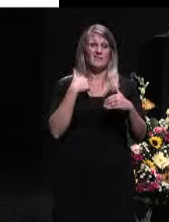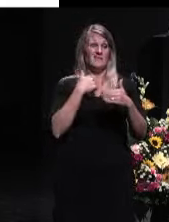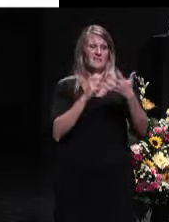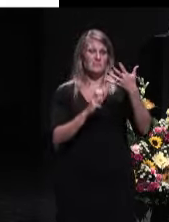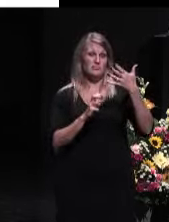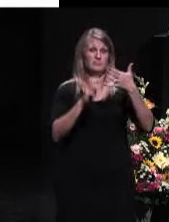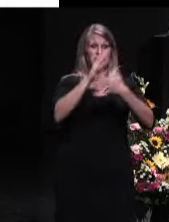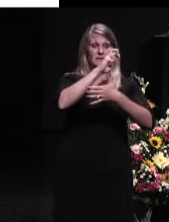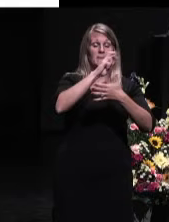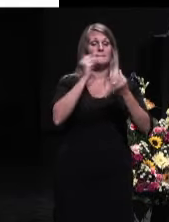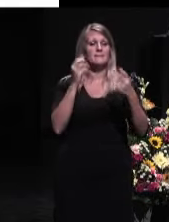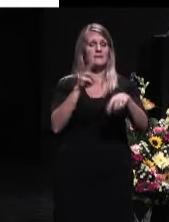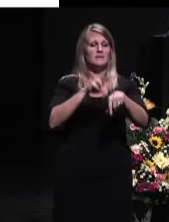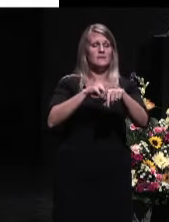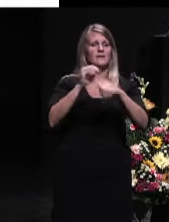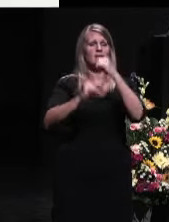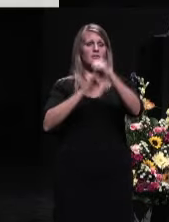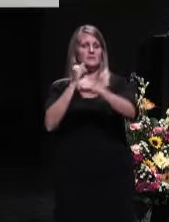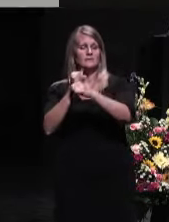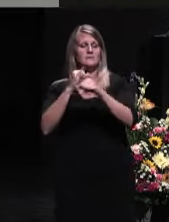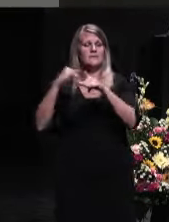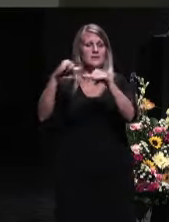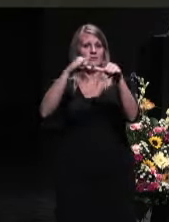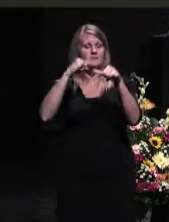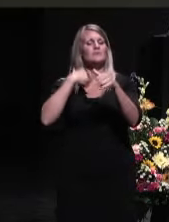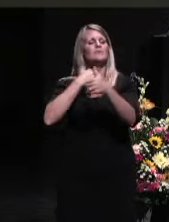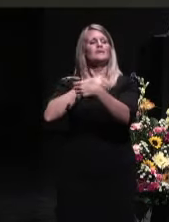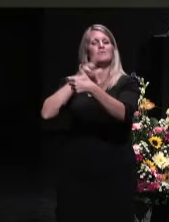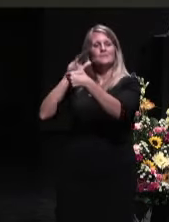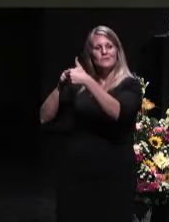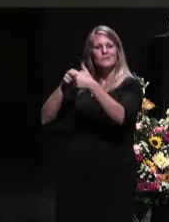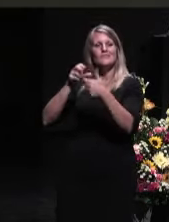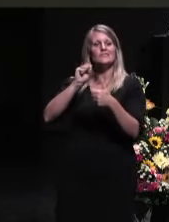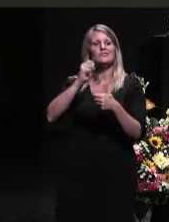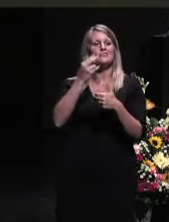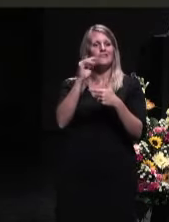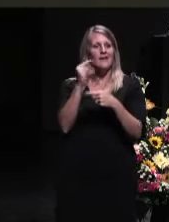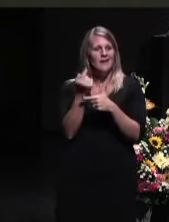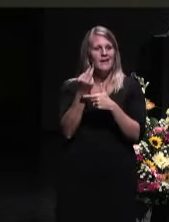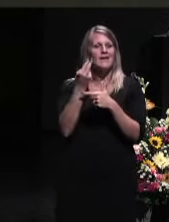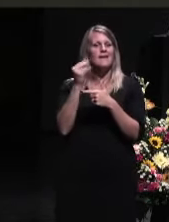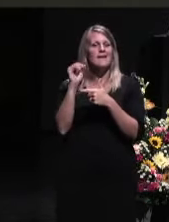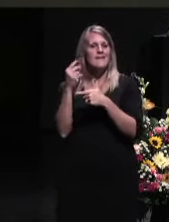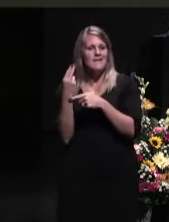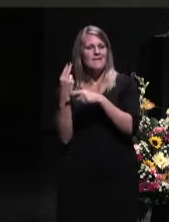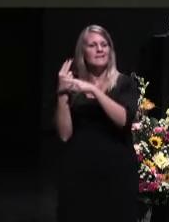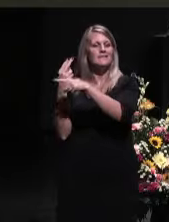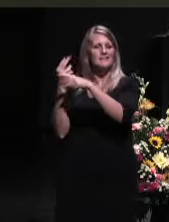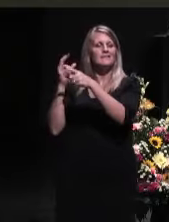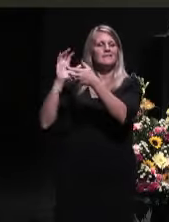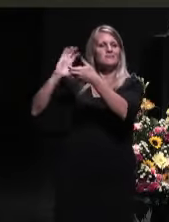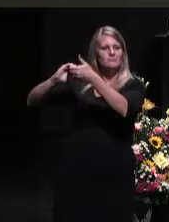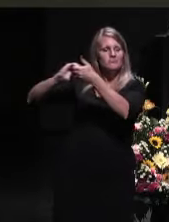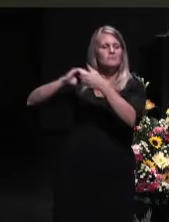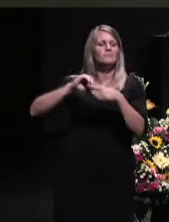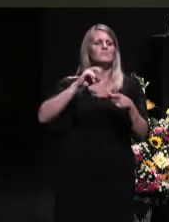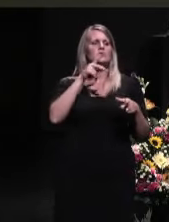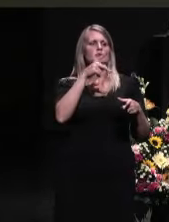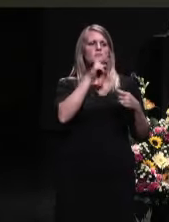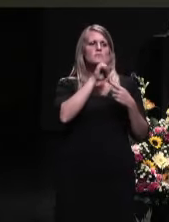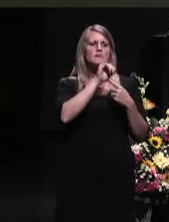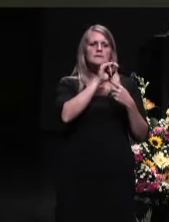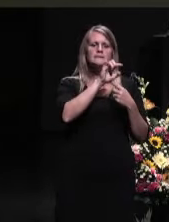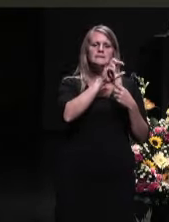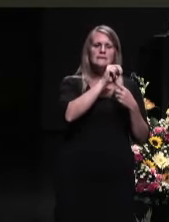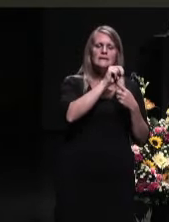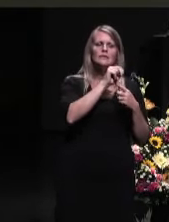international standings. We joined the Shanghai Research Index again last year. We have moved up in a number of different indicators. Go to the Princeton Review of Best